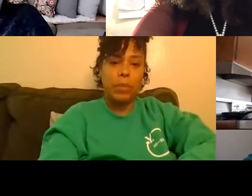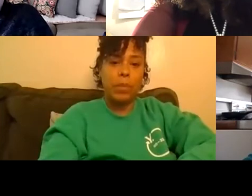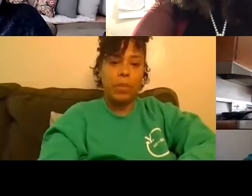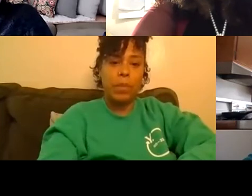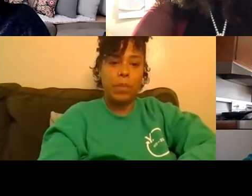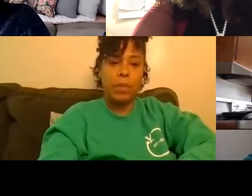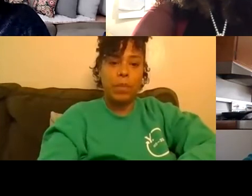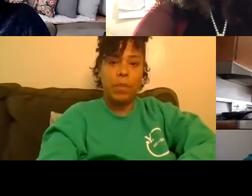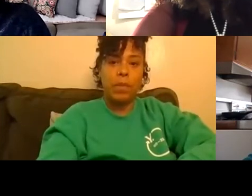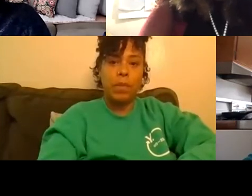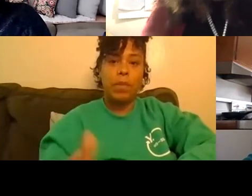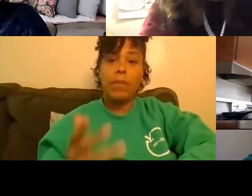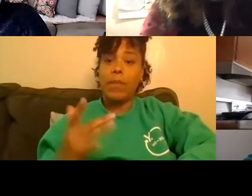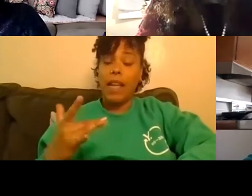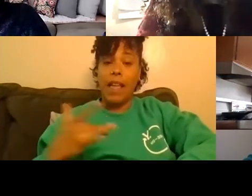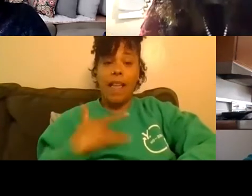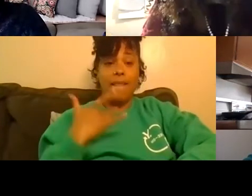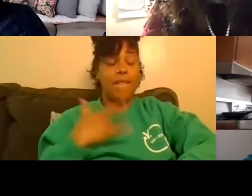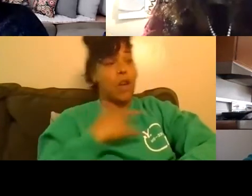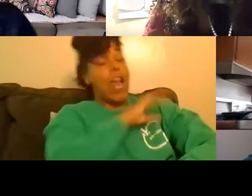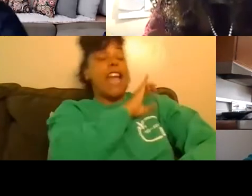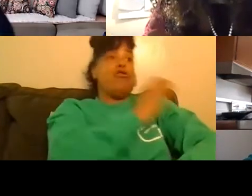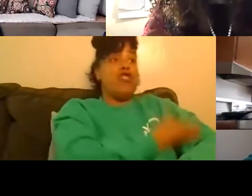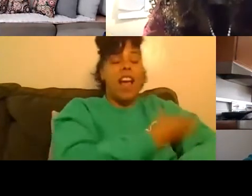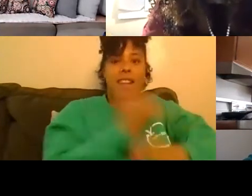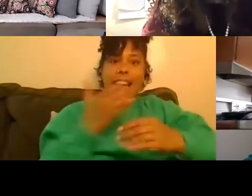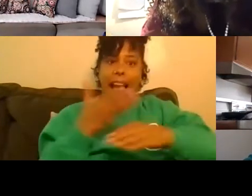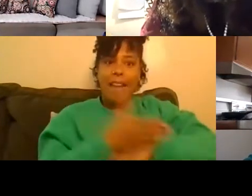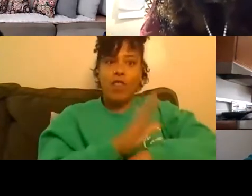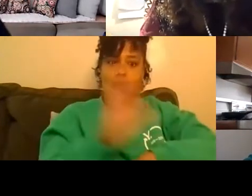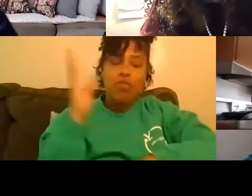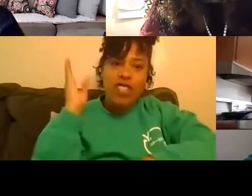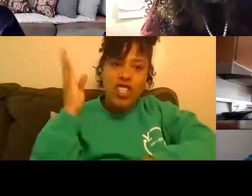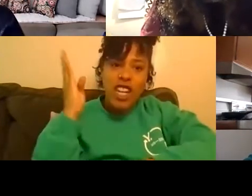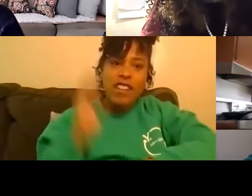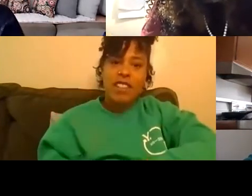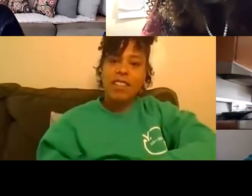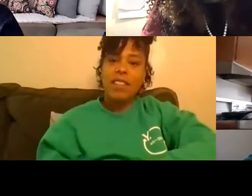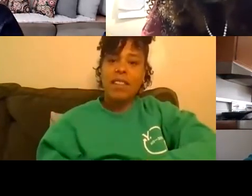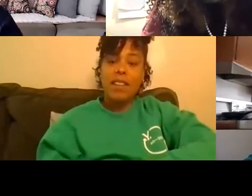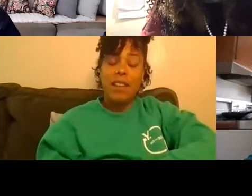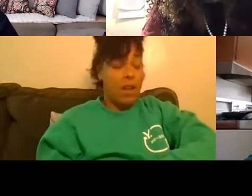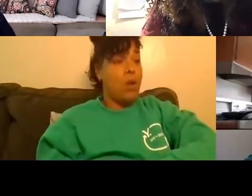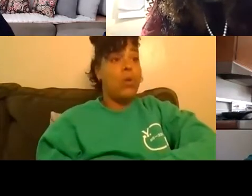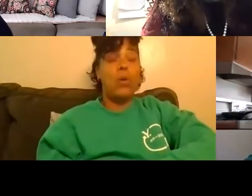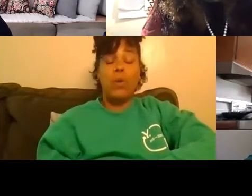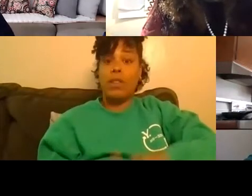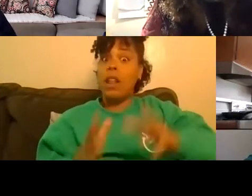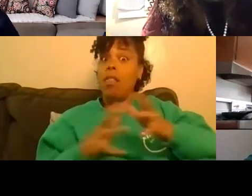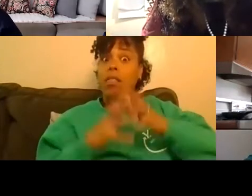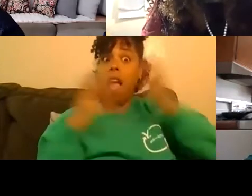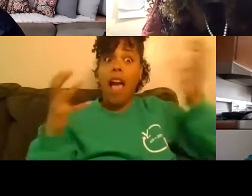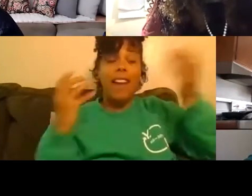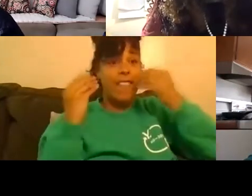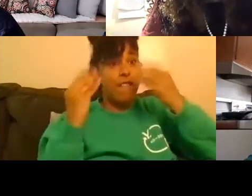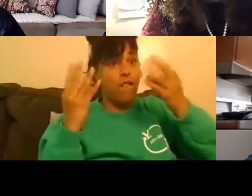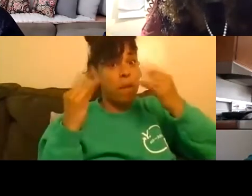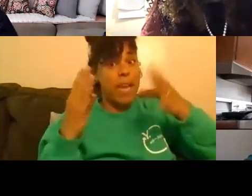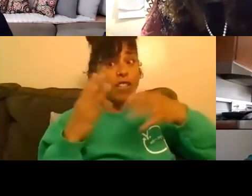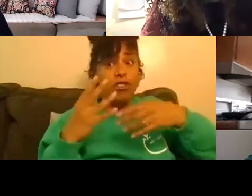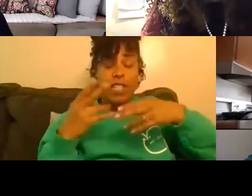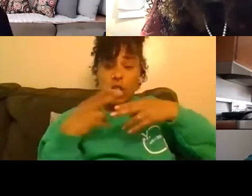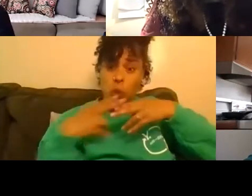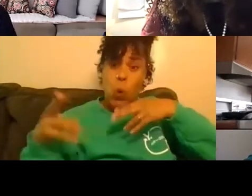I'm feeling energized after listening. That was a lot of information, right? Yeah. In a short period of time. Yes,